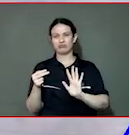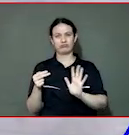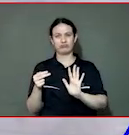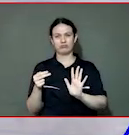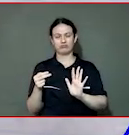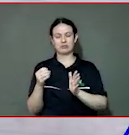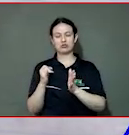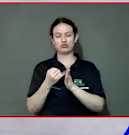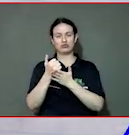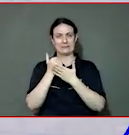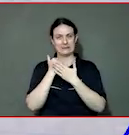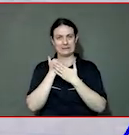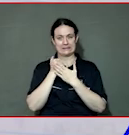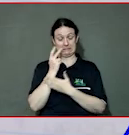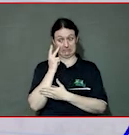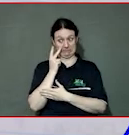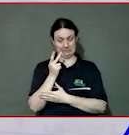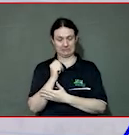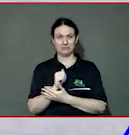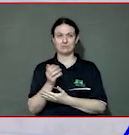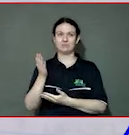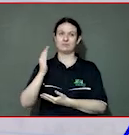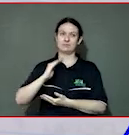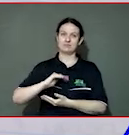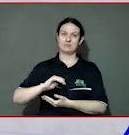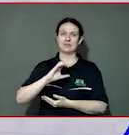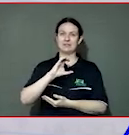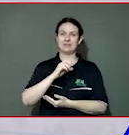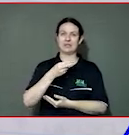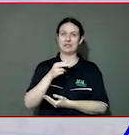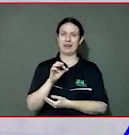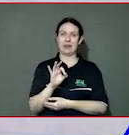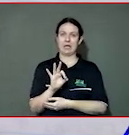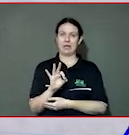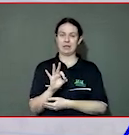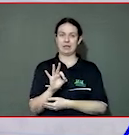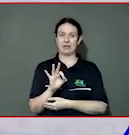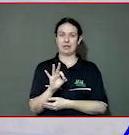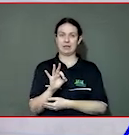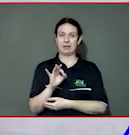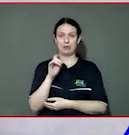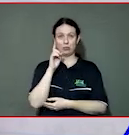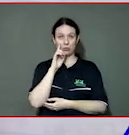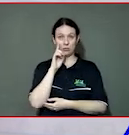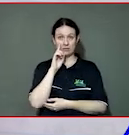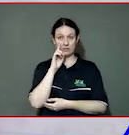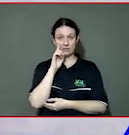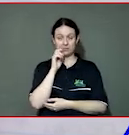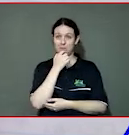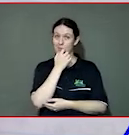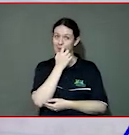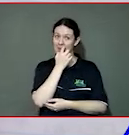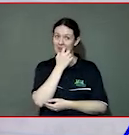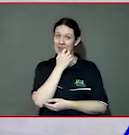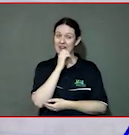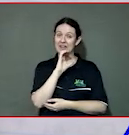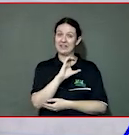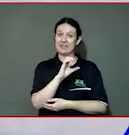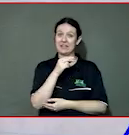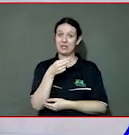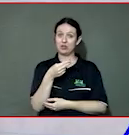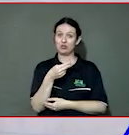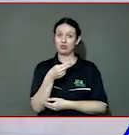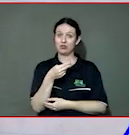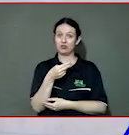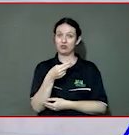own sake now. Then it is CH3. Do you see the next one? There's a